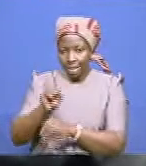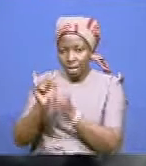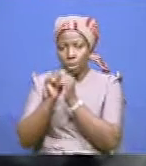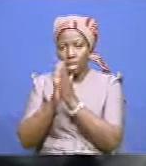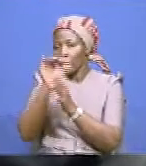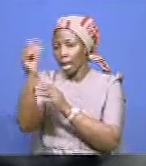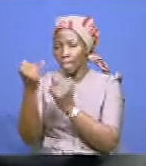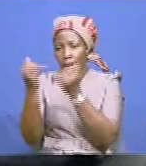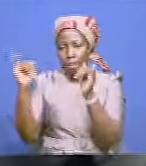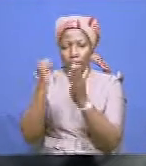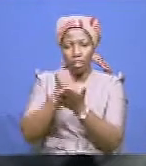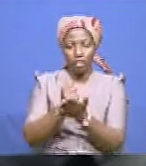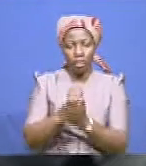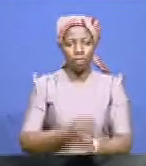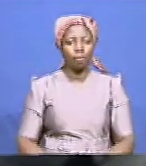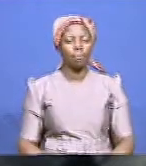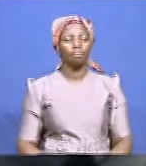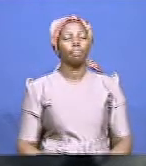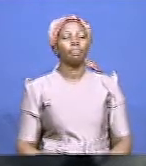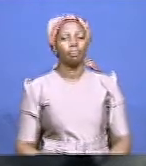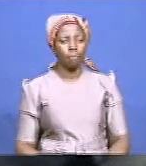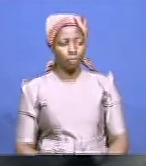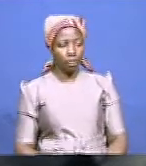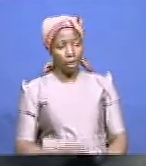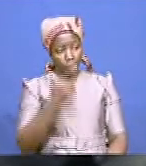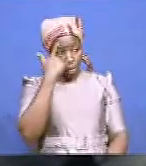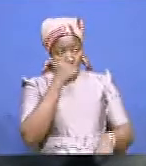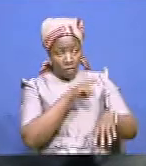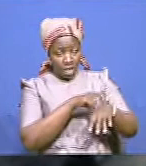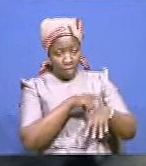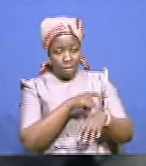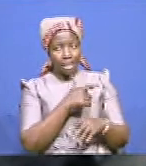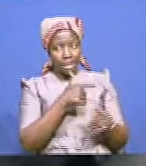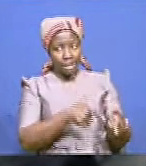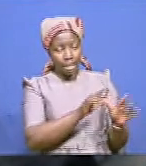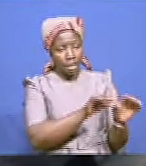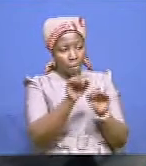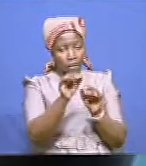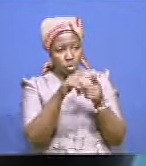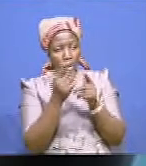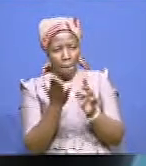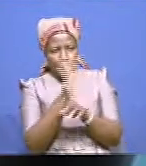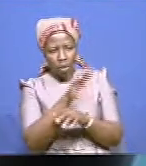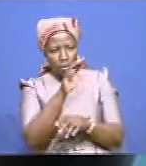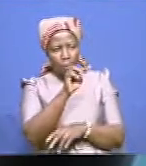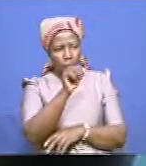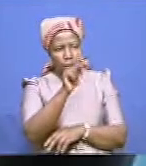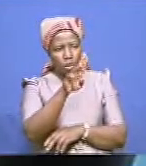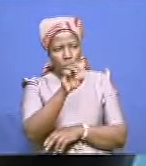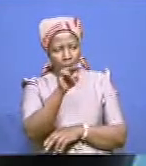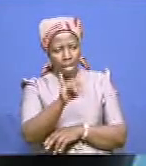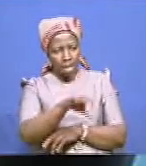independent offices. Indeed. Yes. Because of the interest of time, let's shift focus back to Makueni, yes, County. Yes,